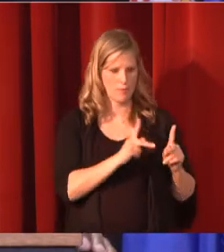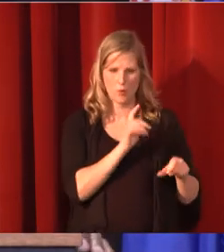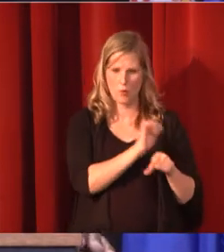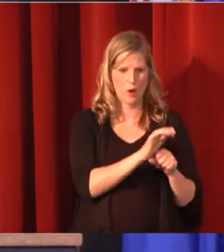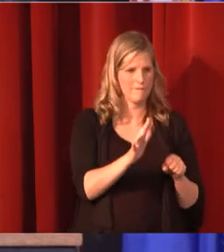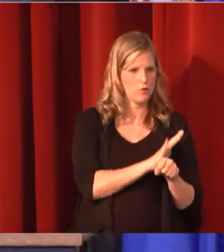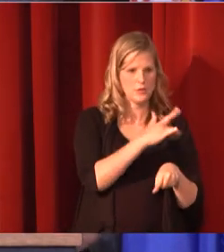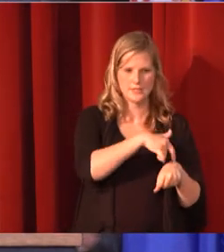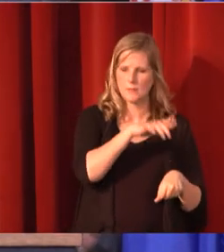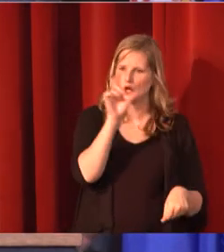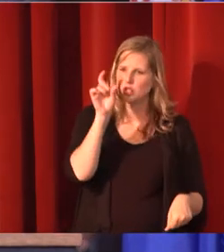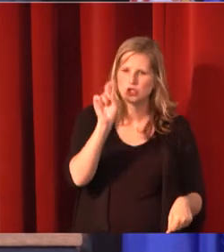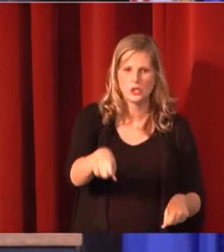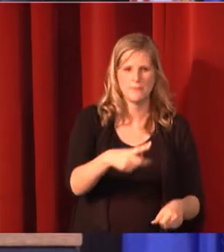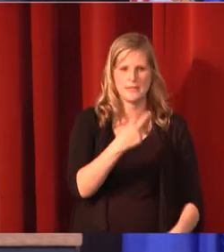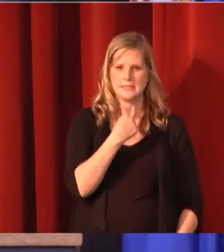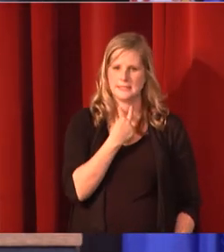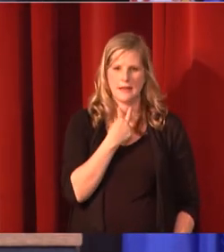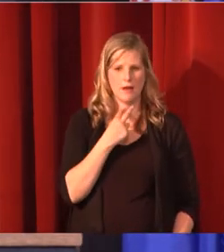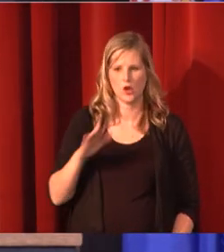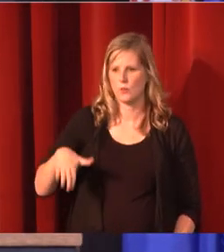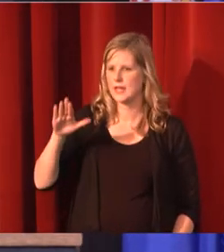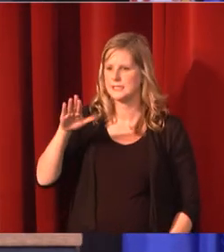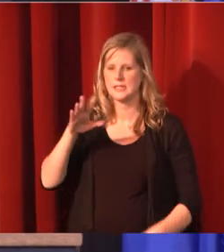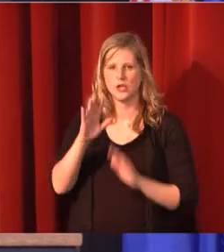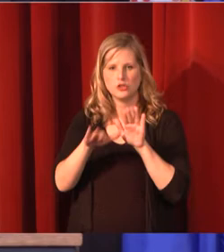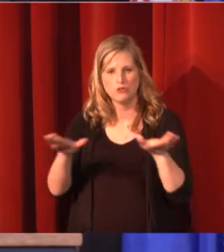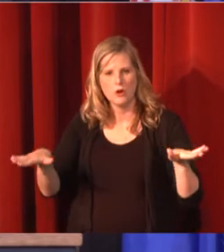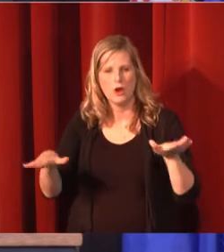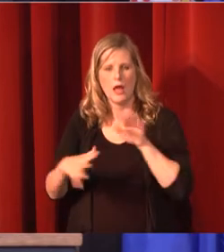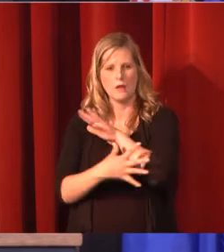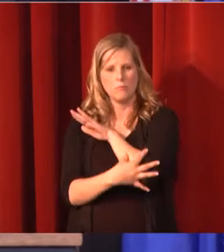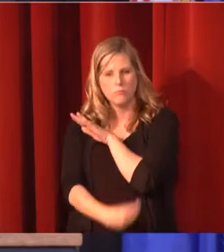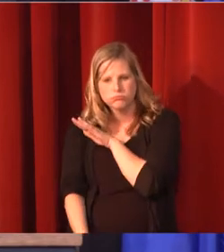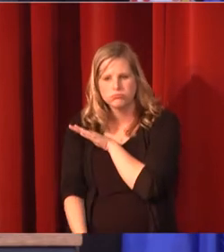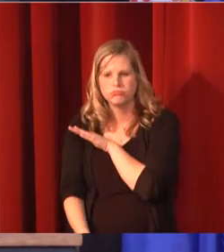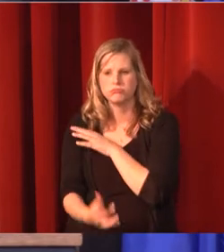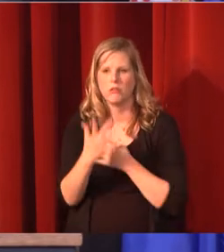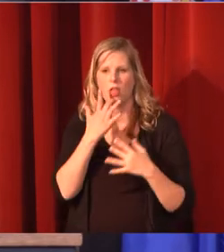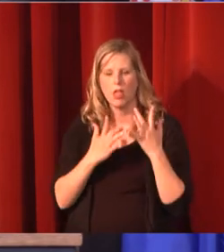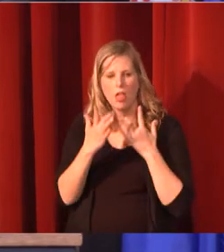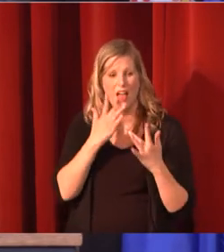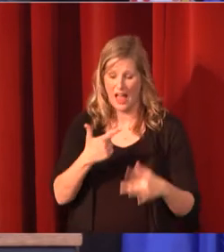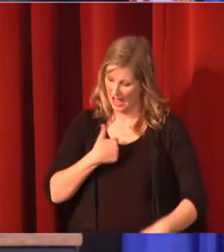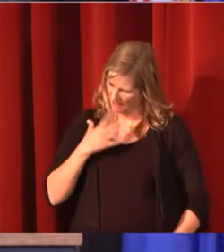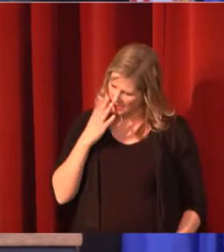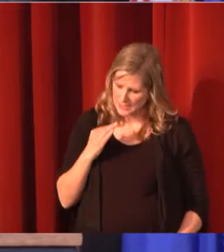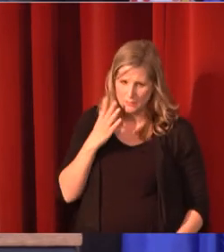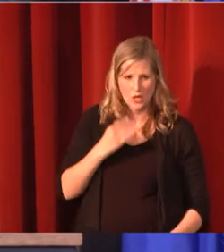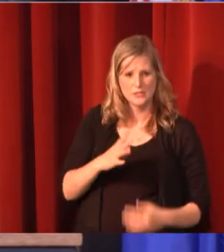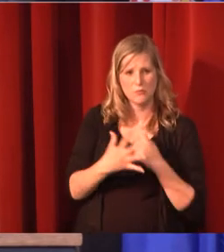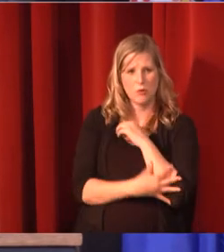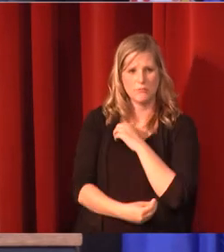should ever be stuck raising children in poverty I have been clear I